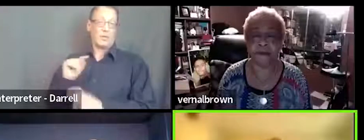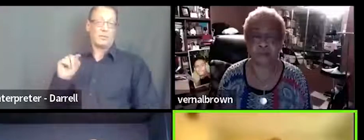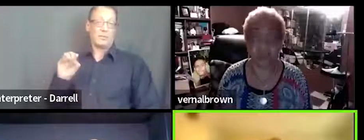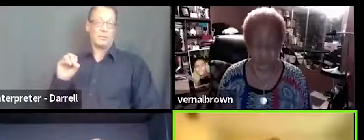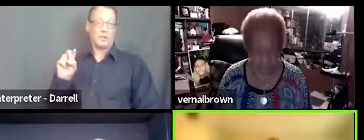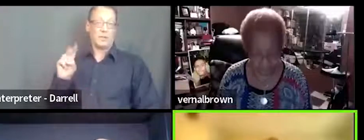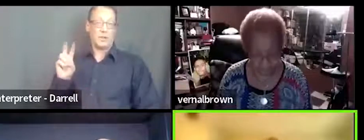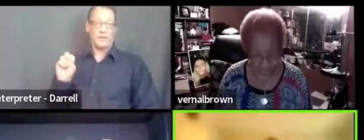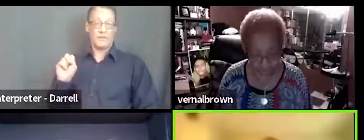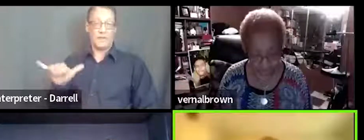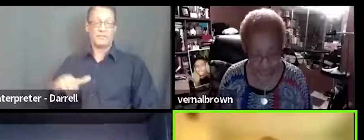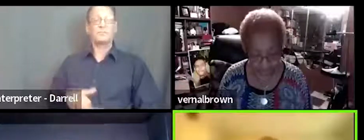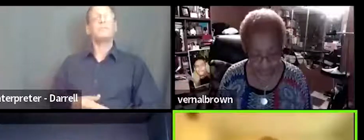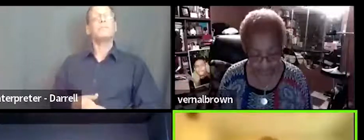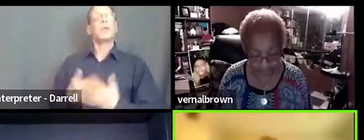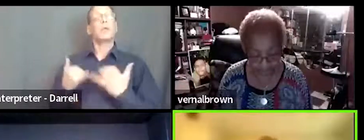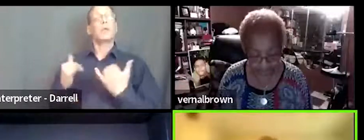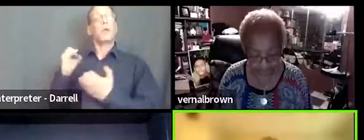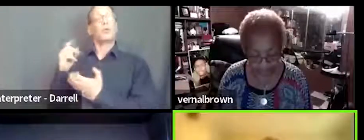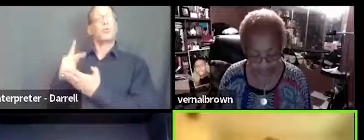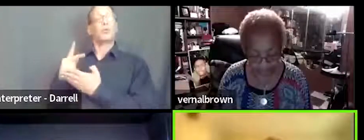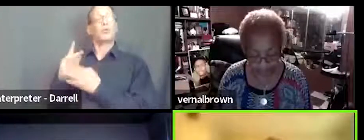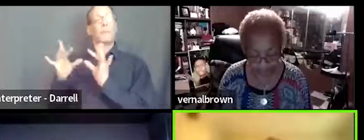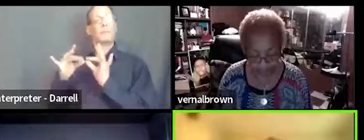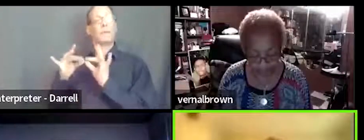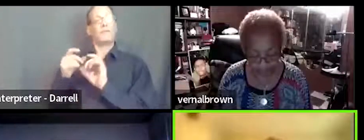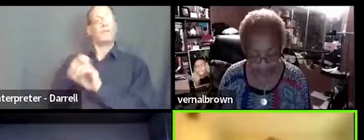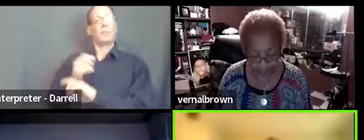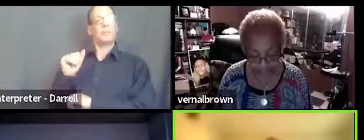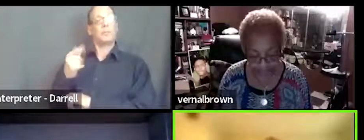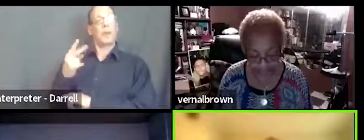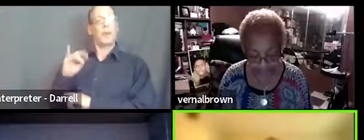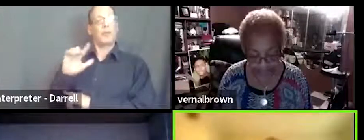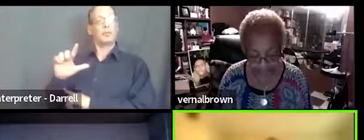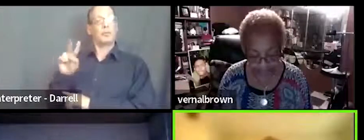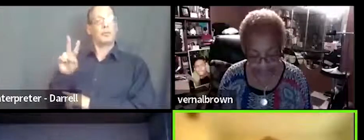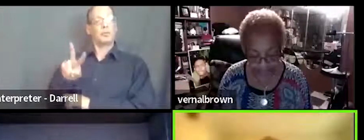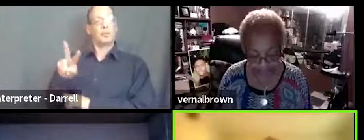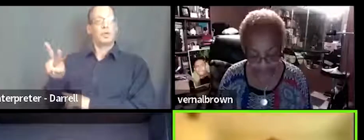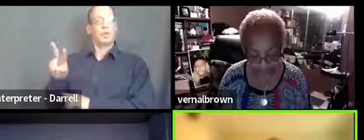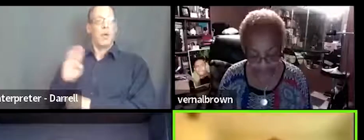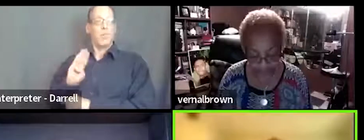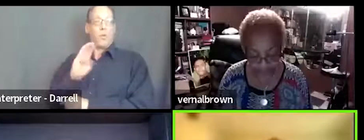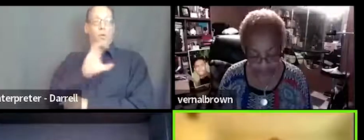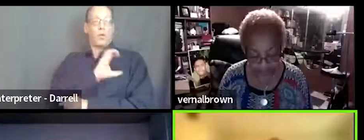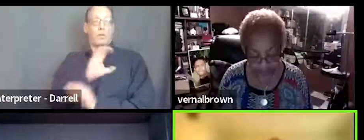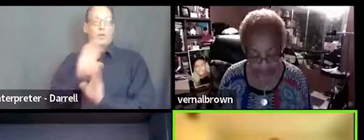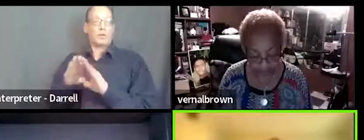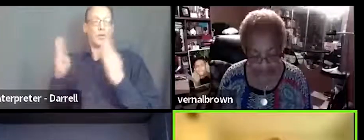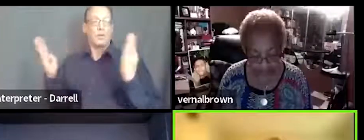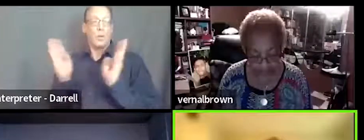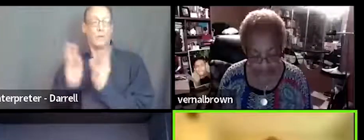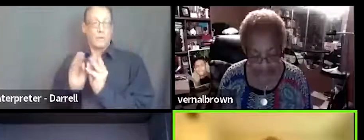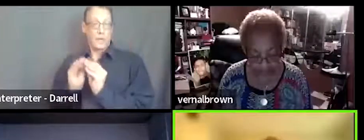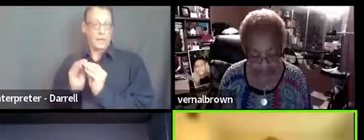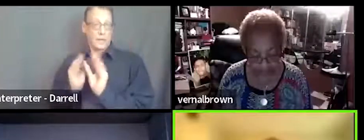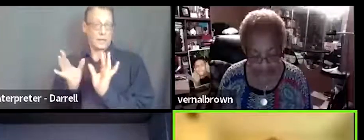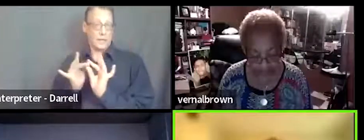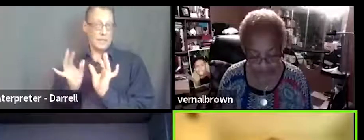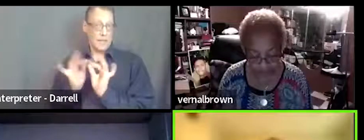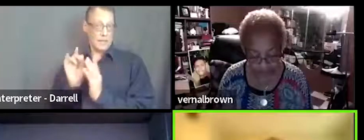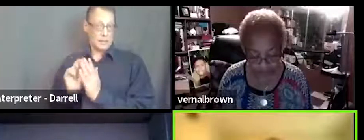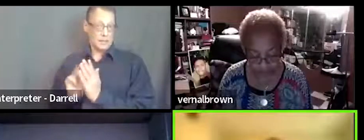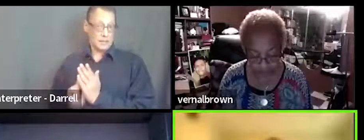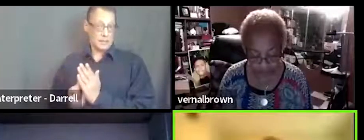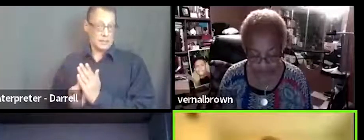on the agenda is the approval of the minutes of the April 22nd, 2022 Board of Commissioners open meeting. The meeting minutes